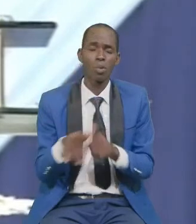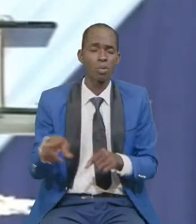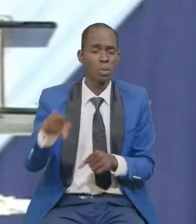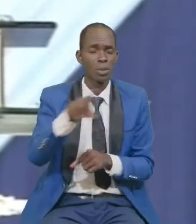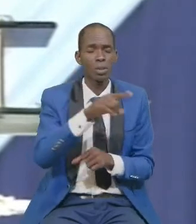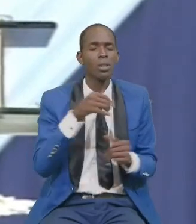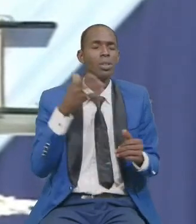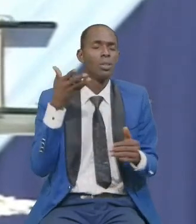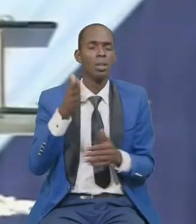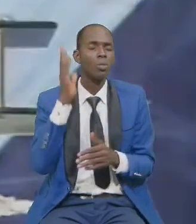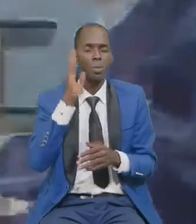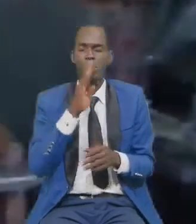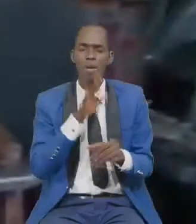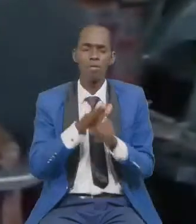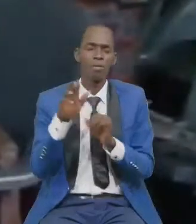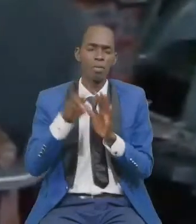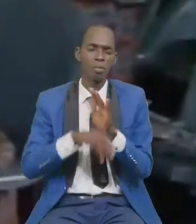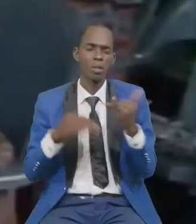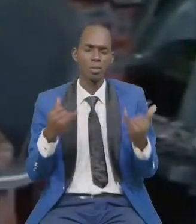will be a fulfillment today.